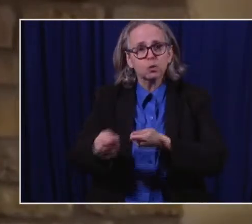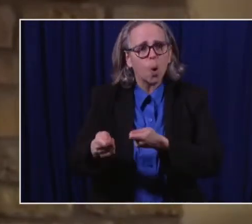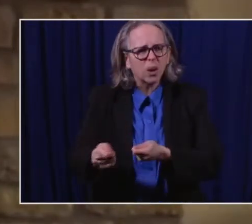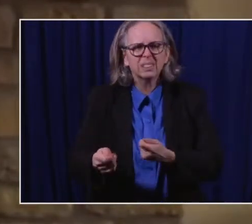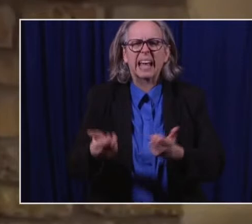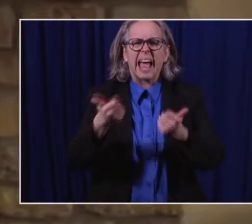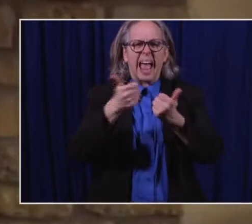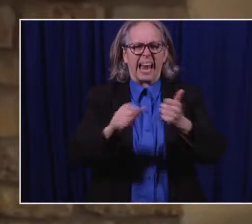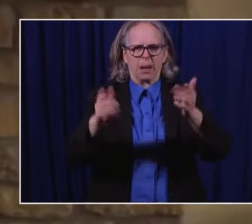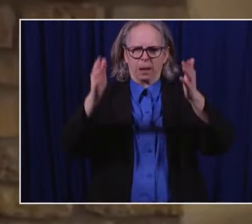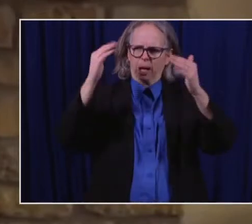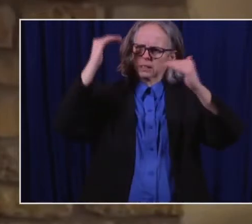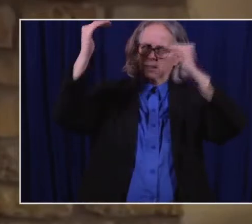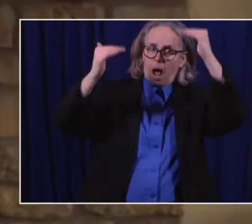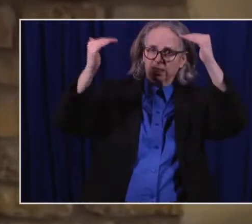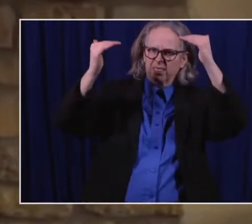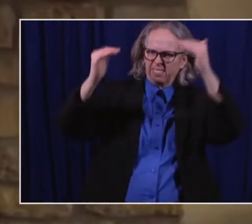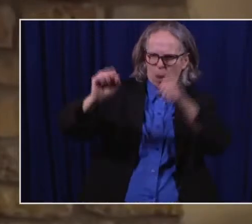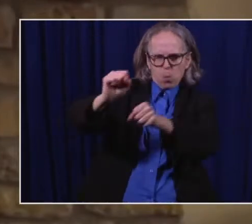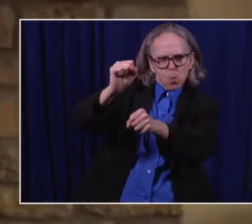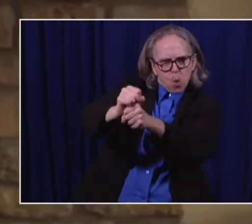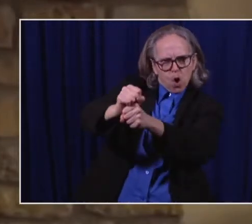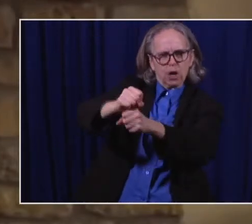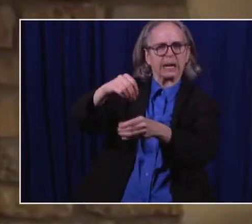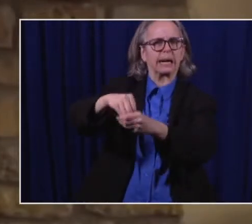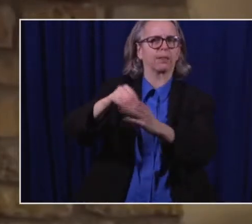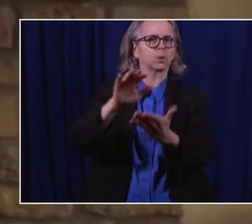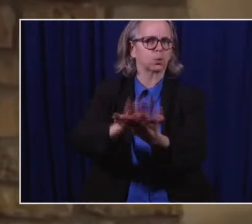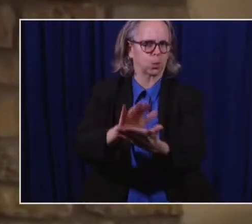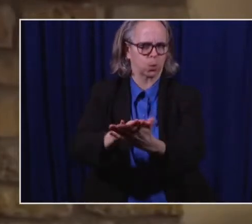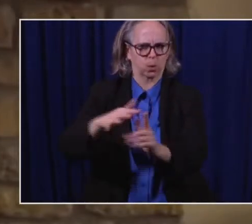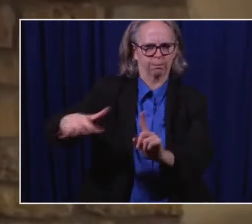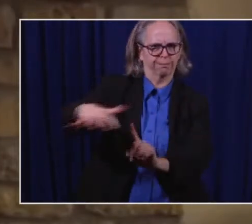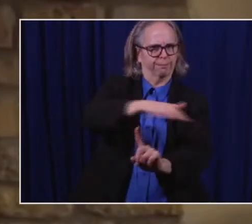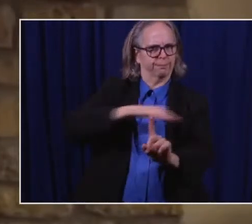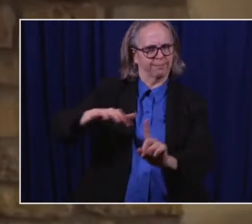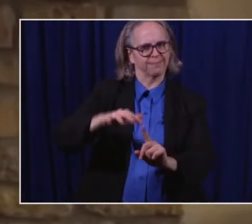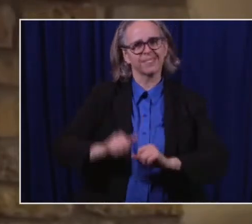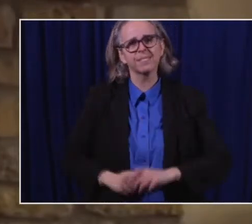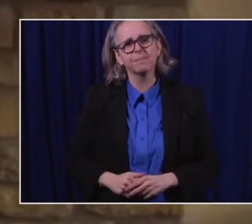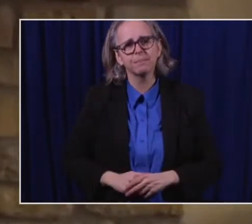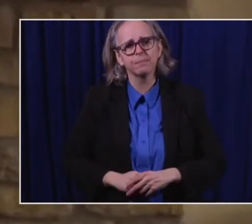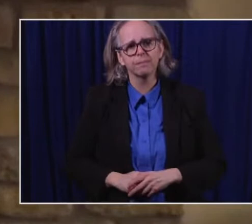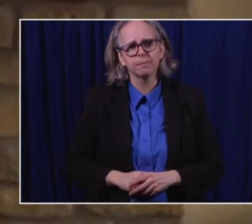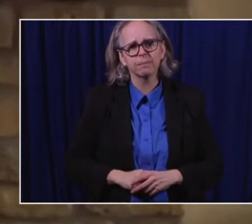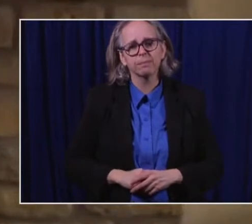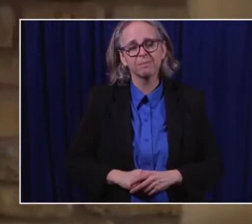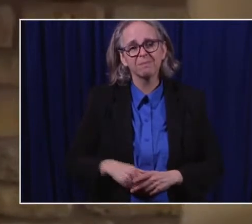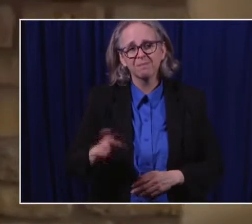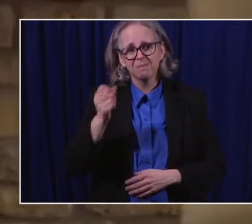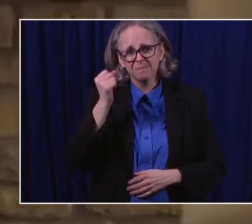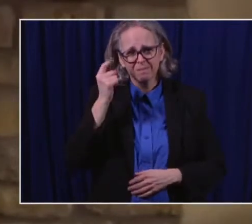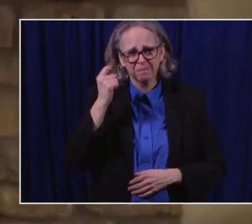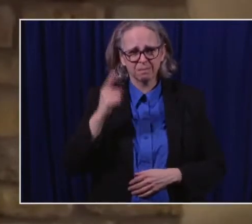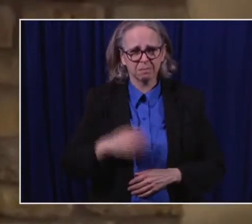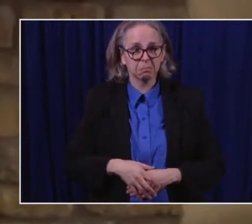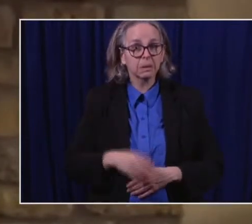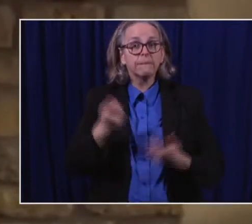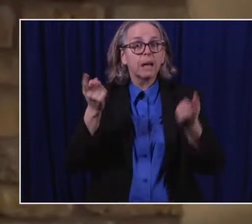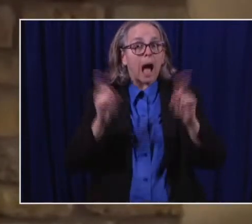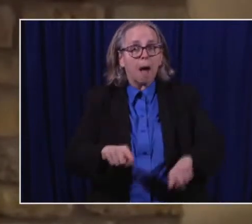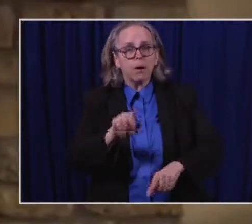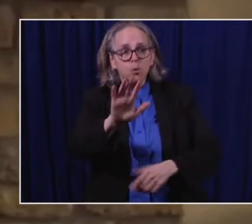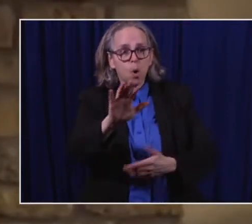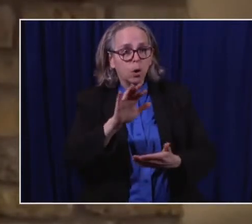The schools who will have access to vaccine week 1 have already been notified, and we have put that list